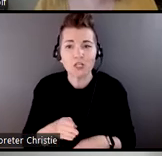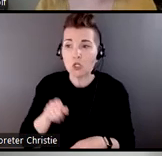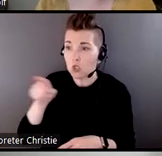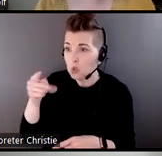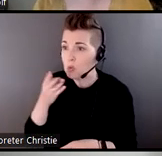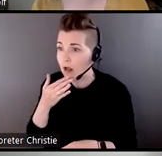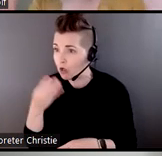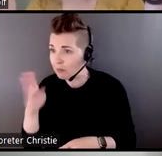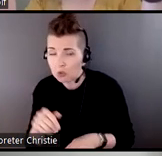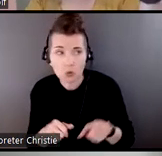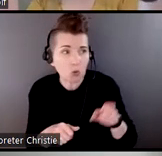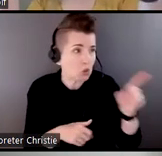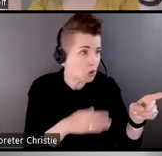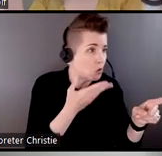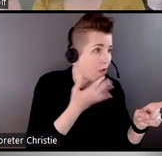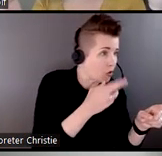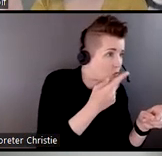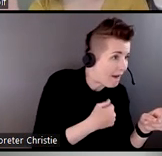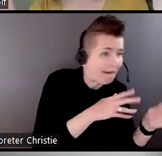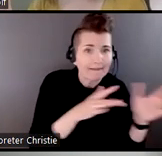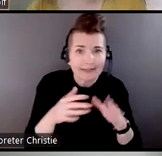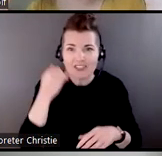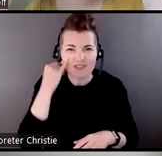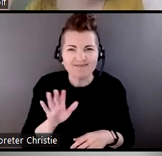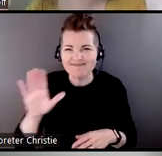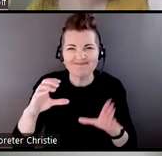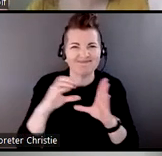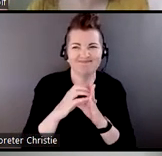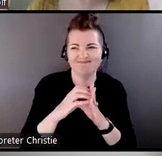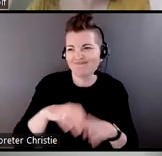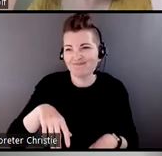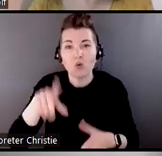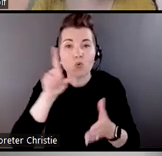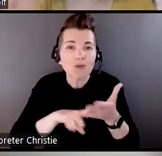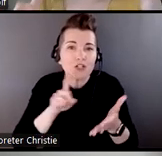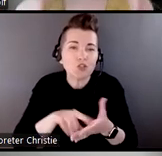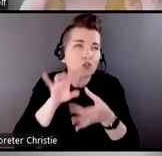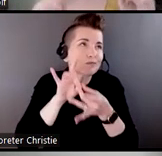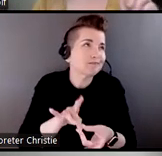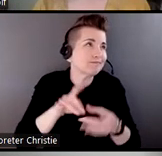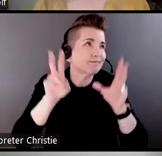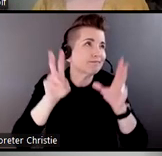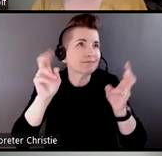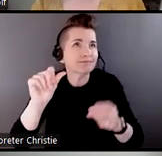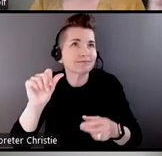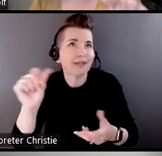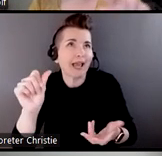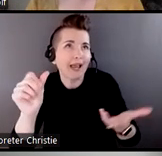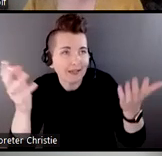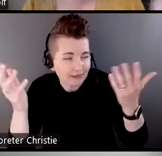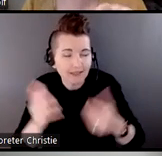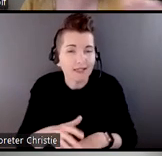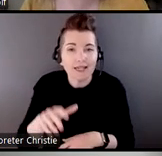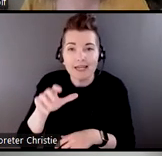So if your first section was research about topic A, you might have, okay, so Sarah's going to do this part.